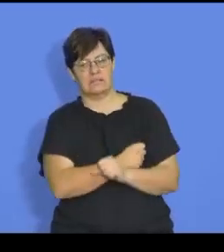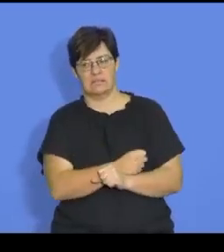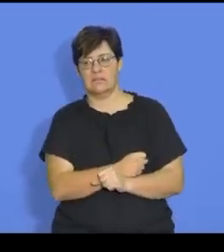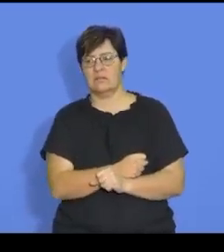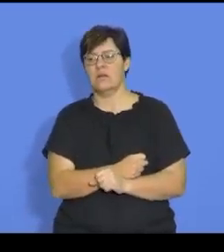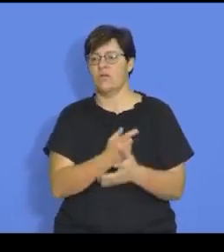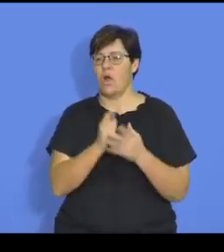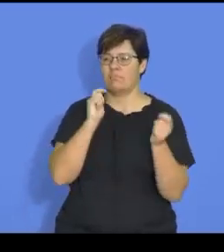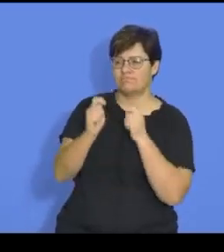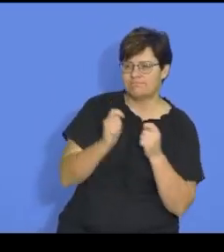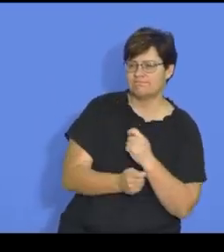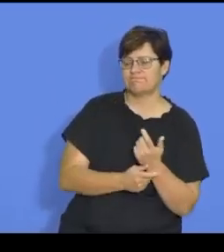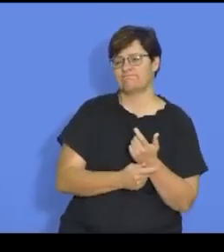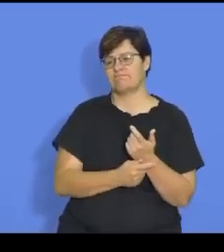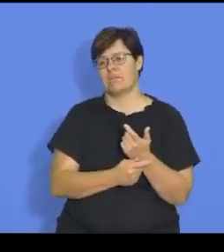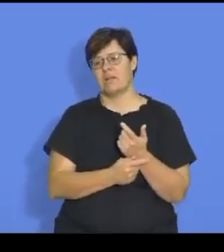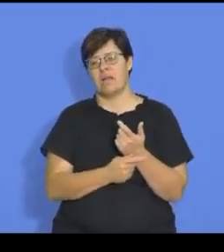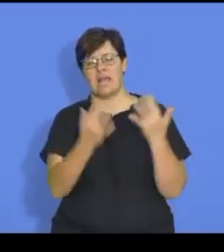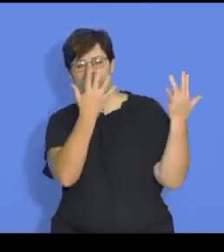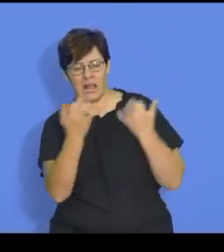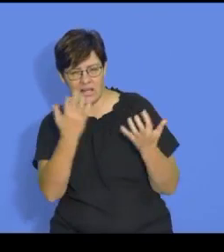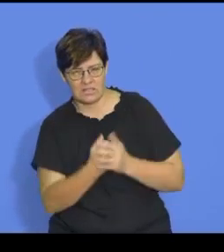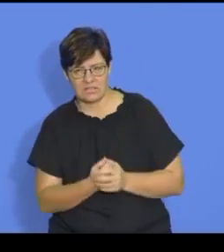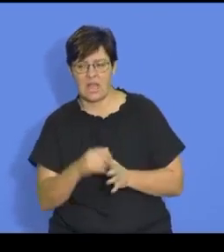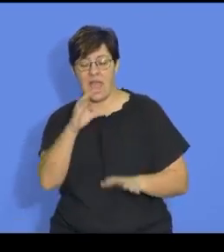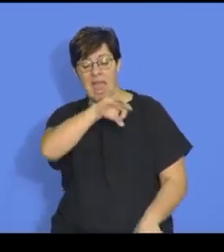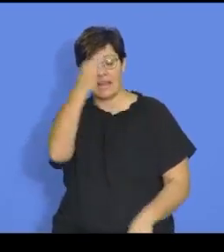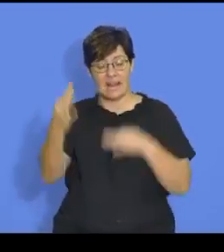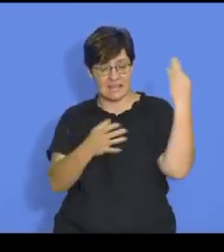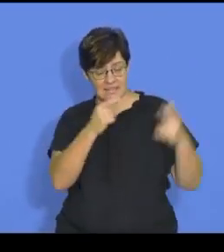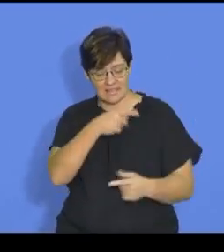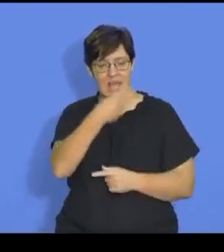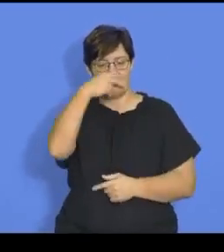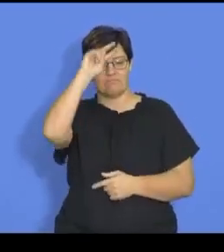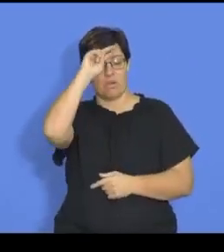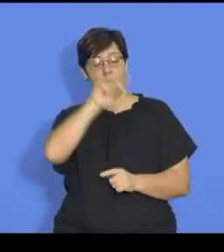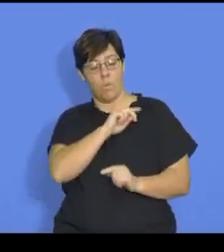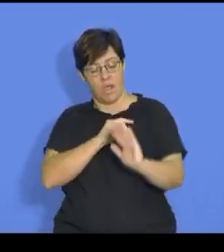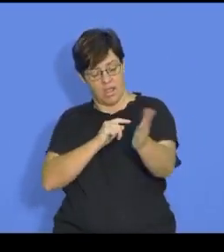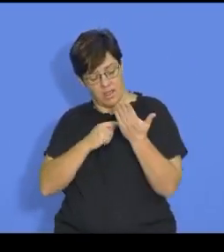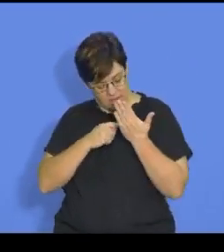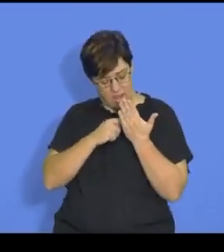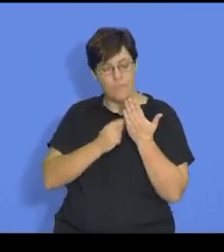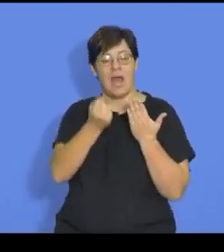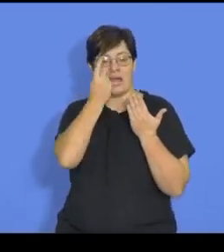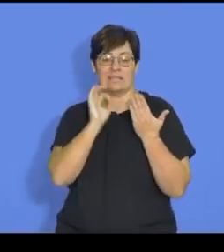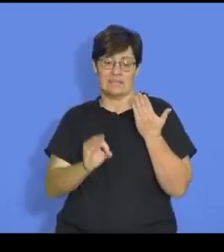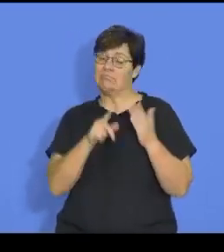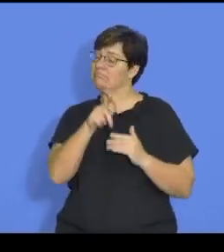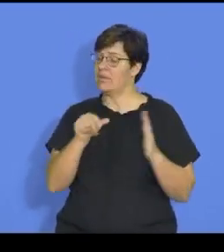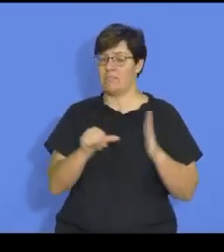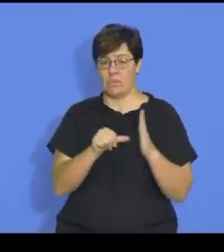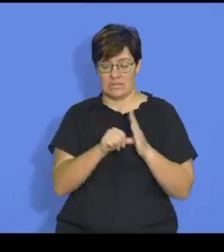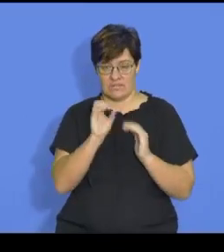your common adjustments, your calculations, and analysis and interpretation of information